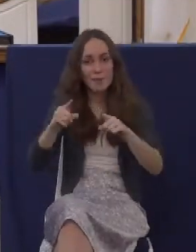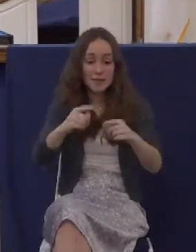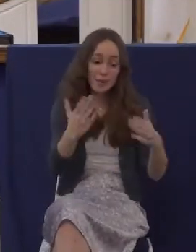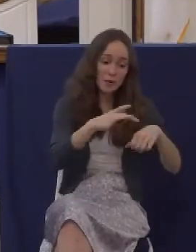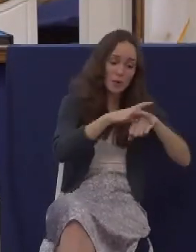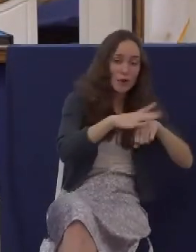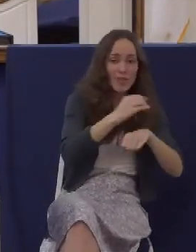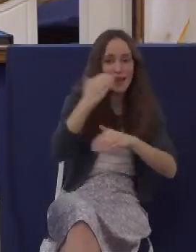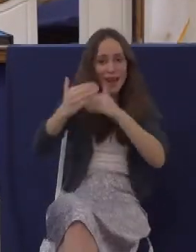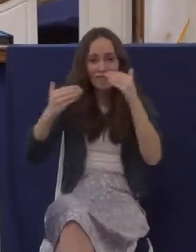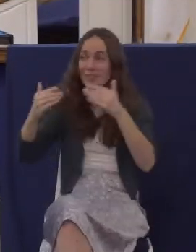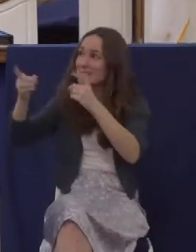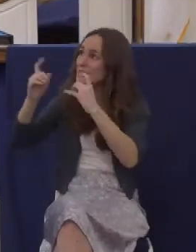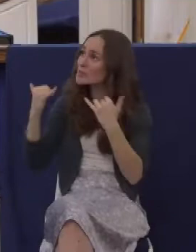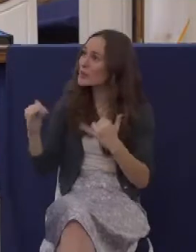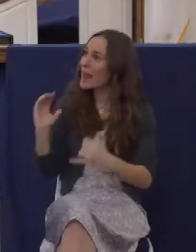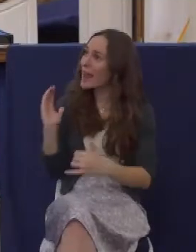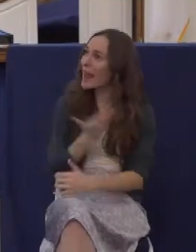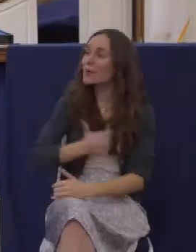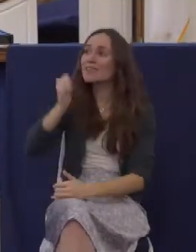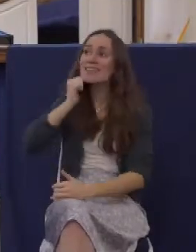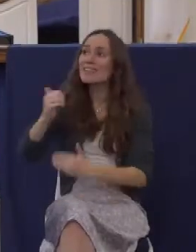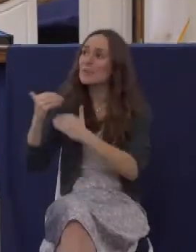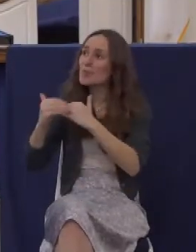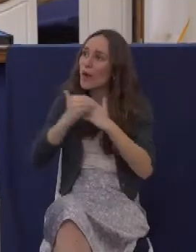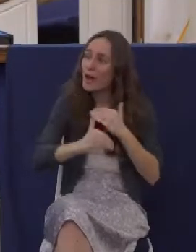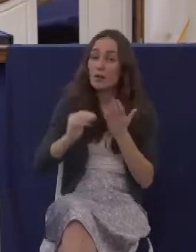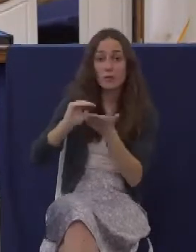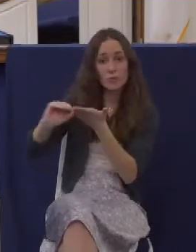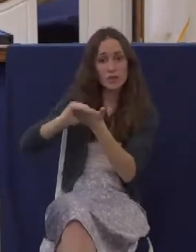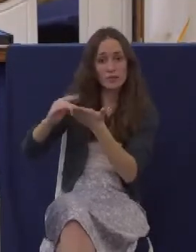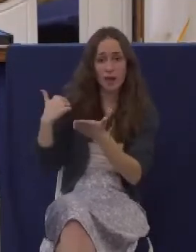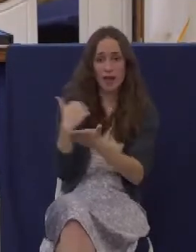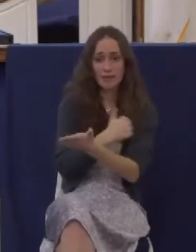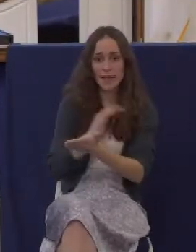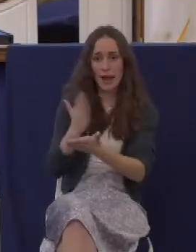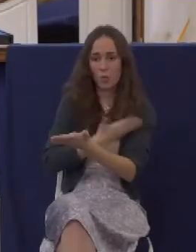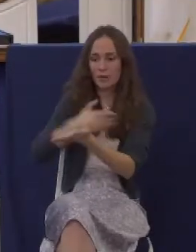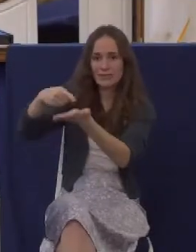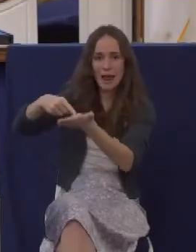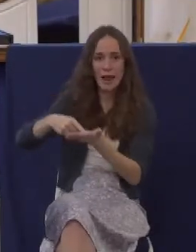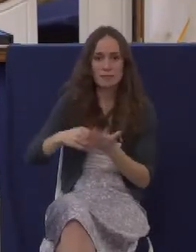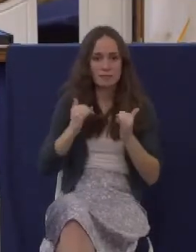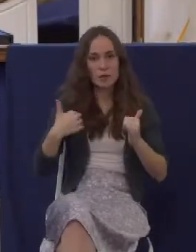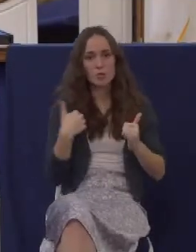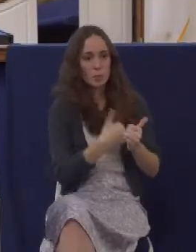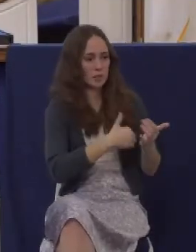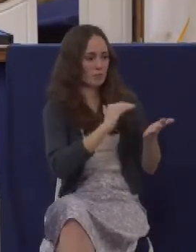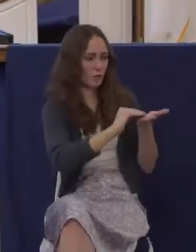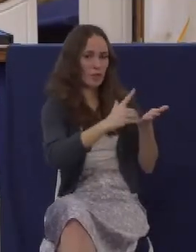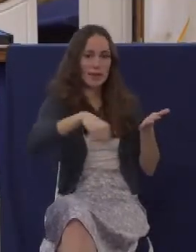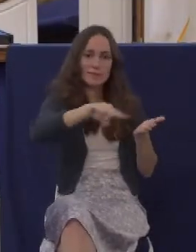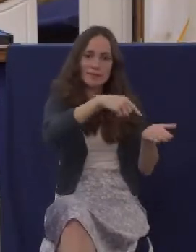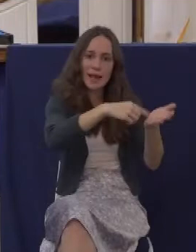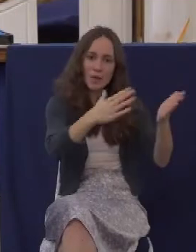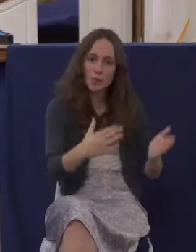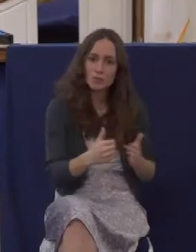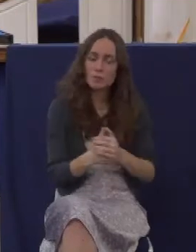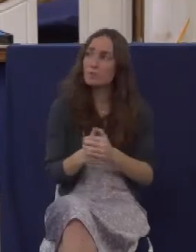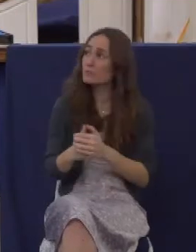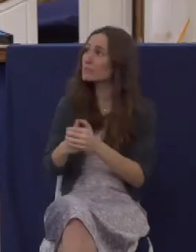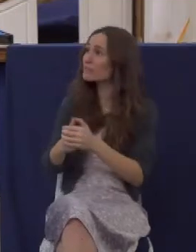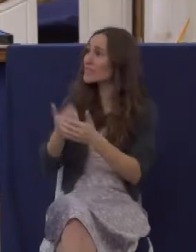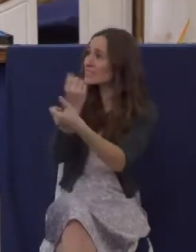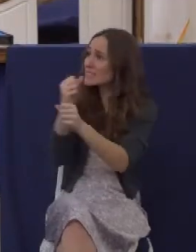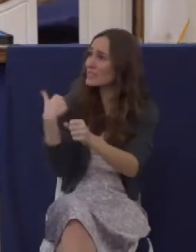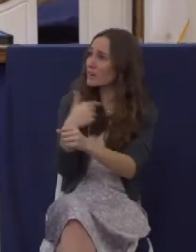daily bread, and forgive us our debts as we forgive our debtors. And lead us not into temptation, but deliver us from evil. For thine is the